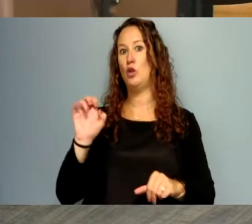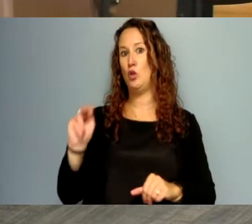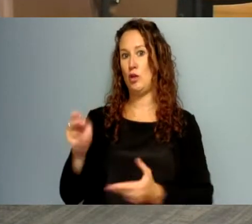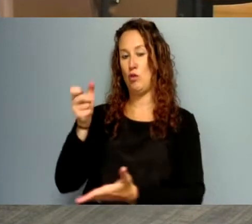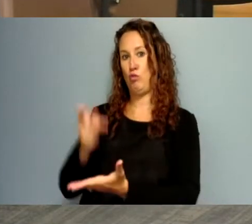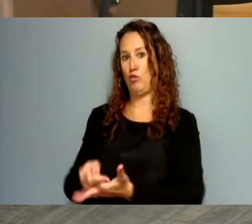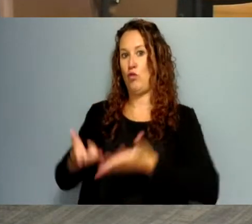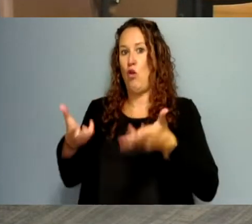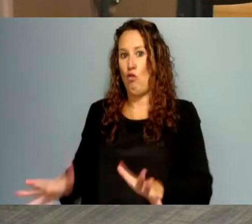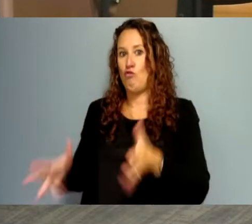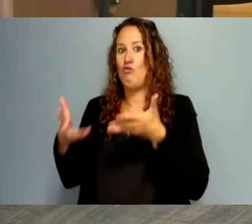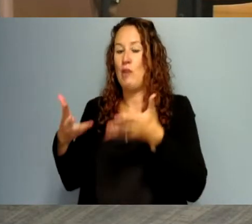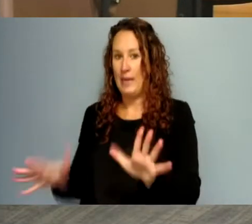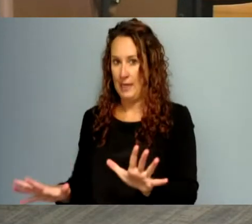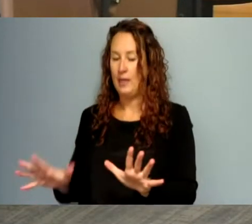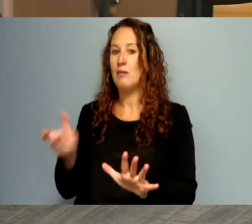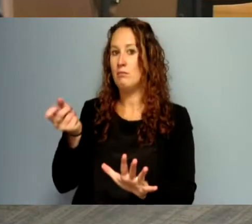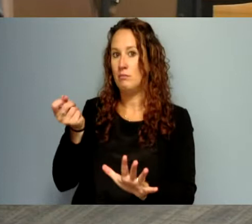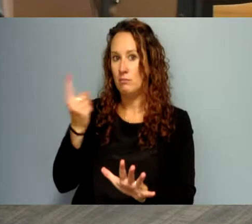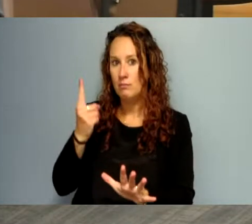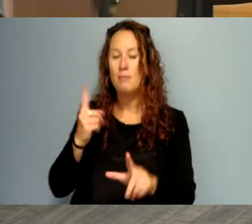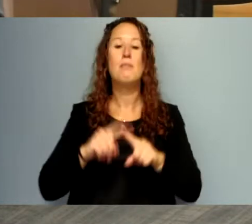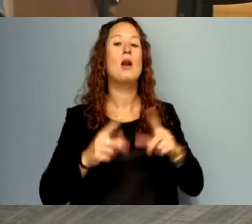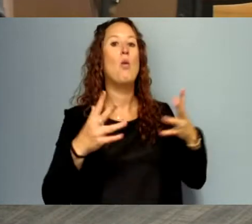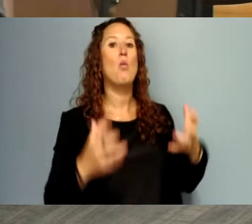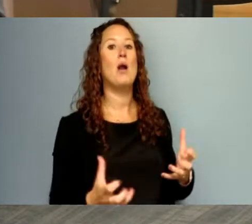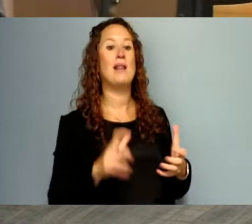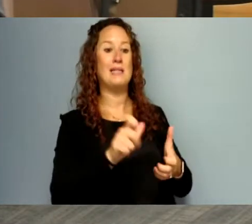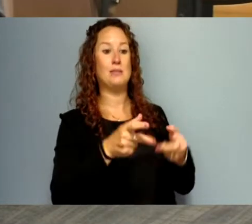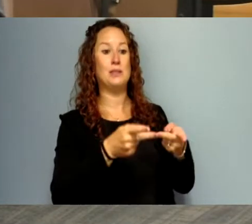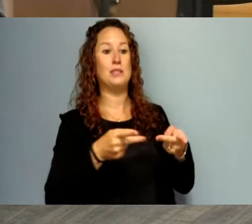for. But the essence is to change this position